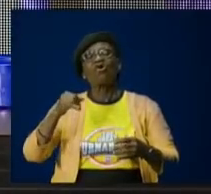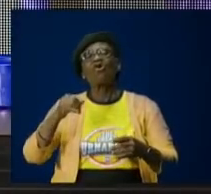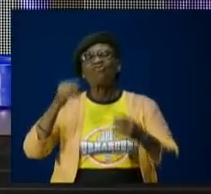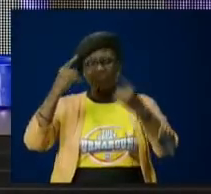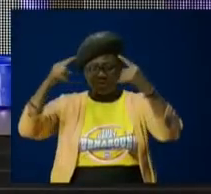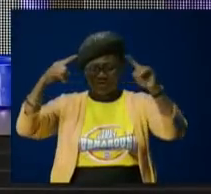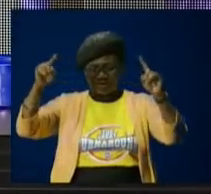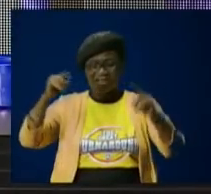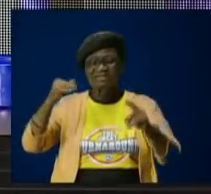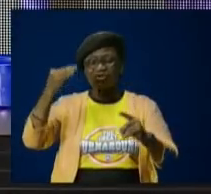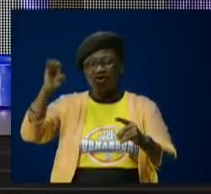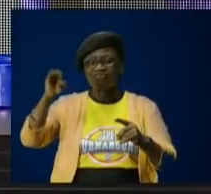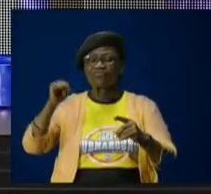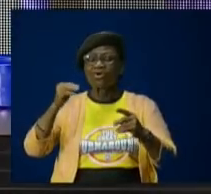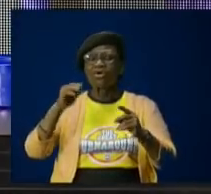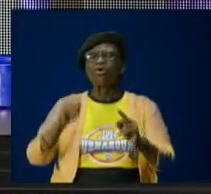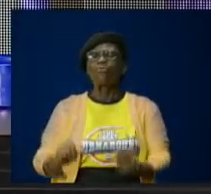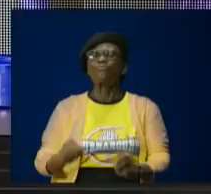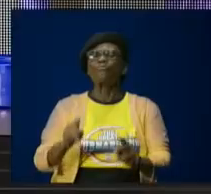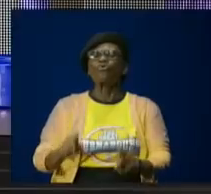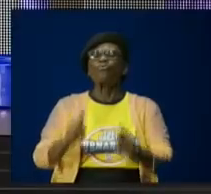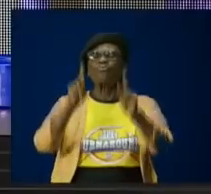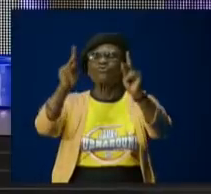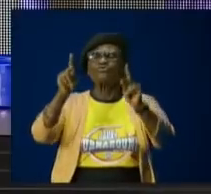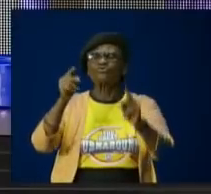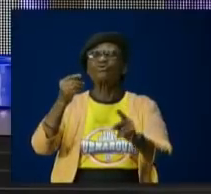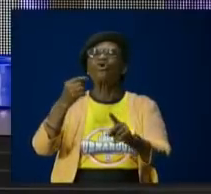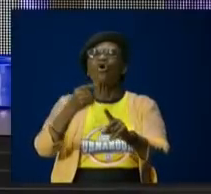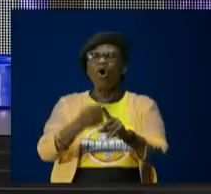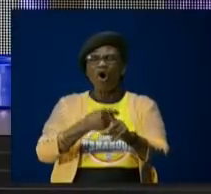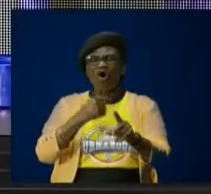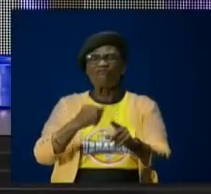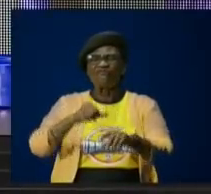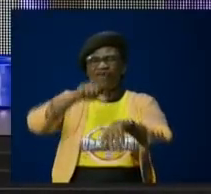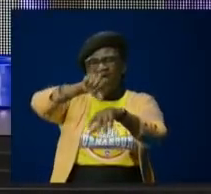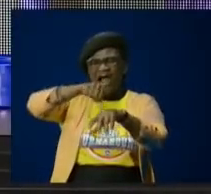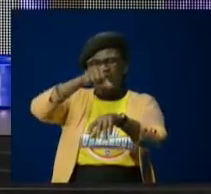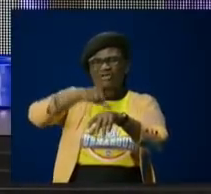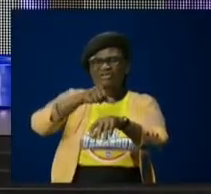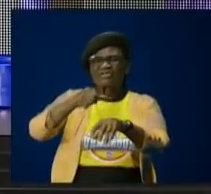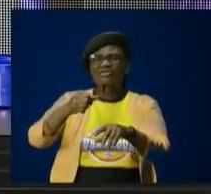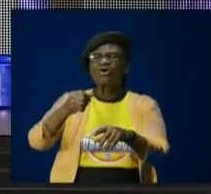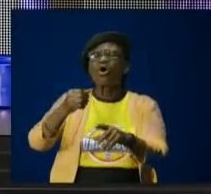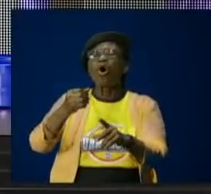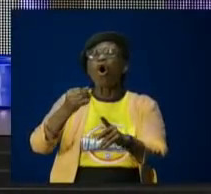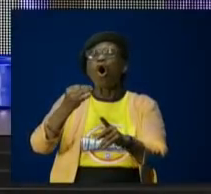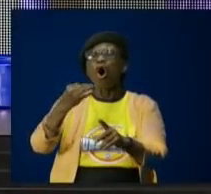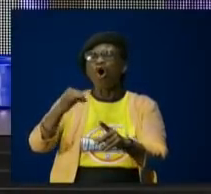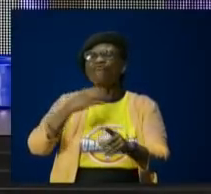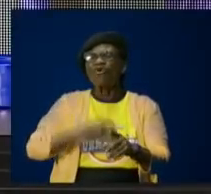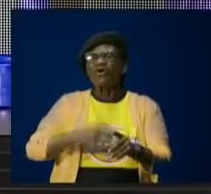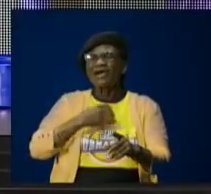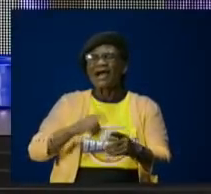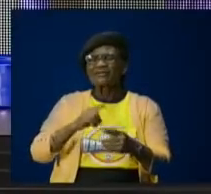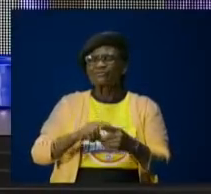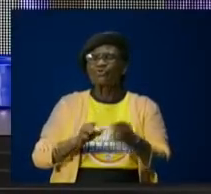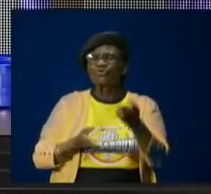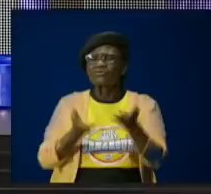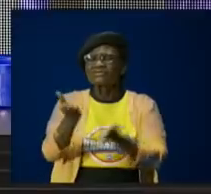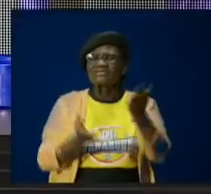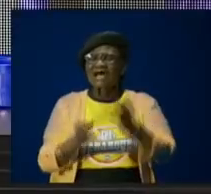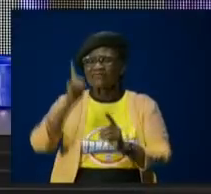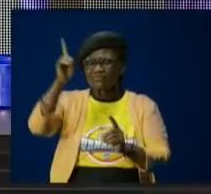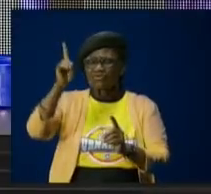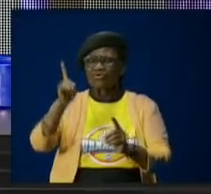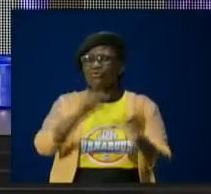of promotion, of anointing, of a hunger to serve you. Lord